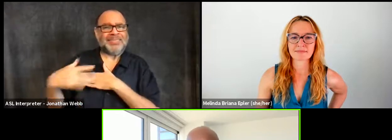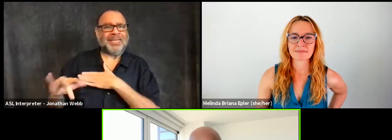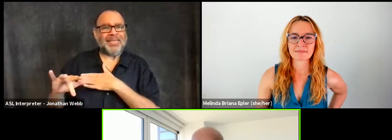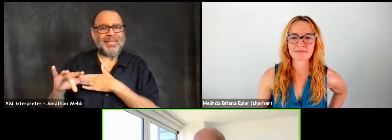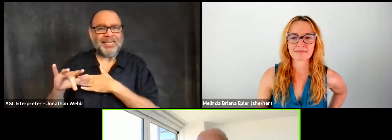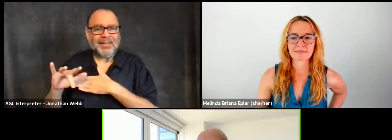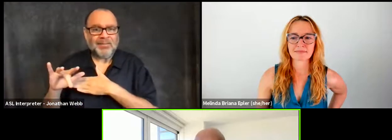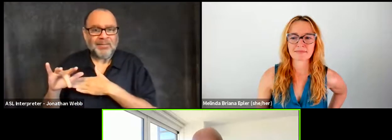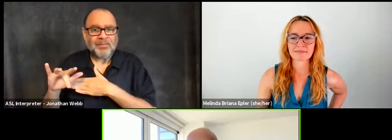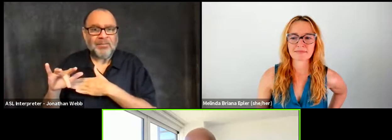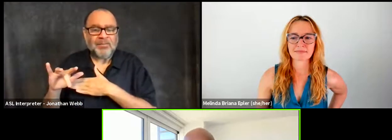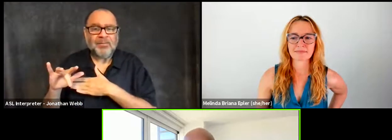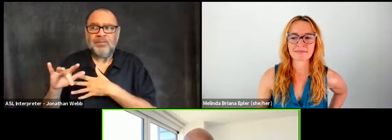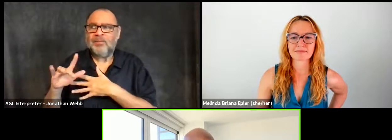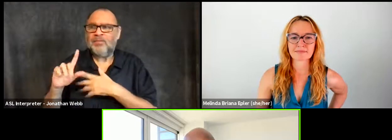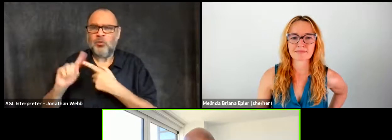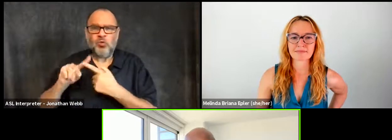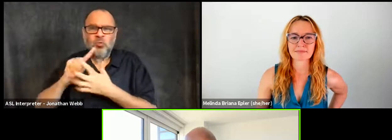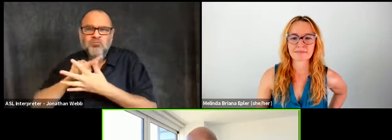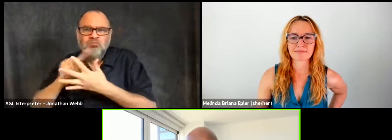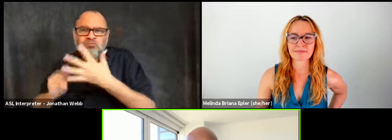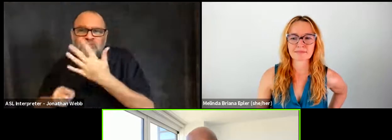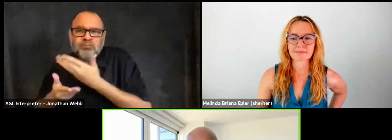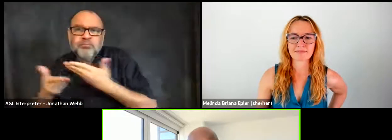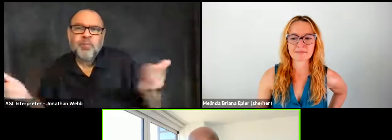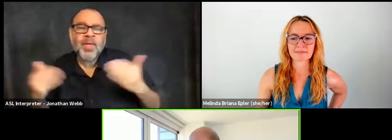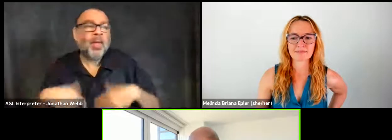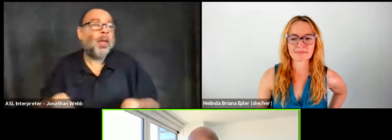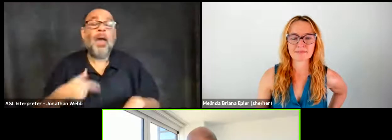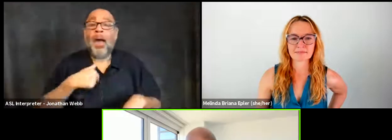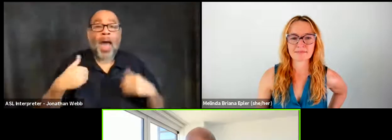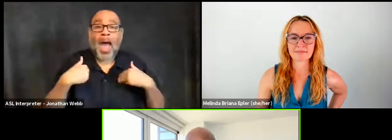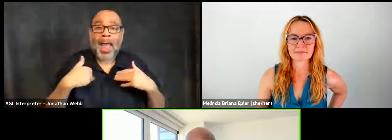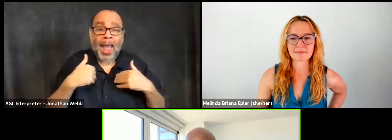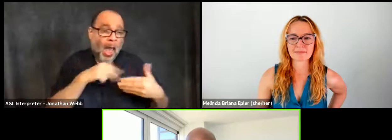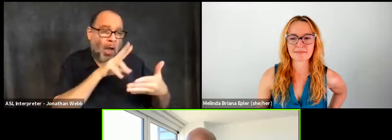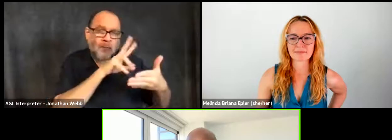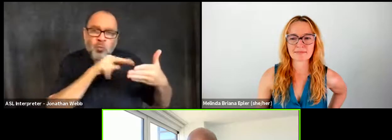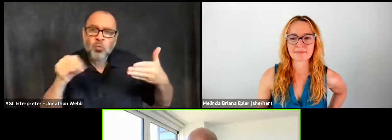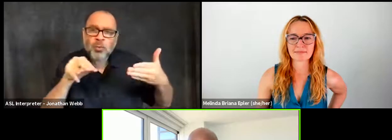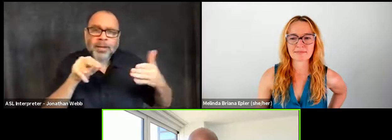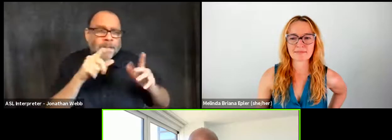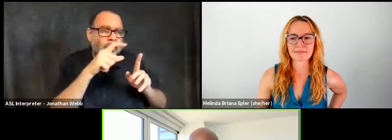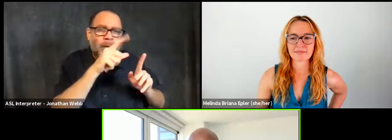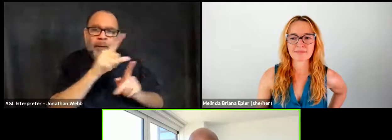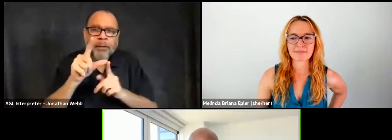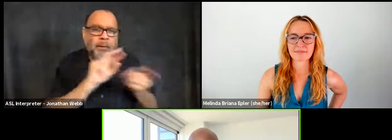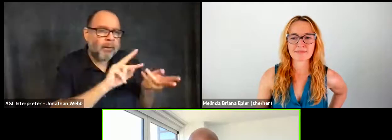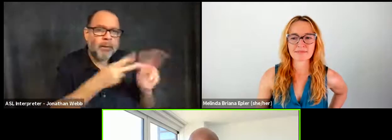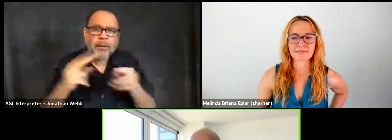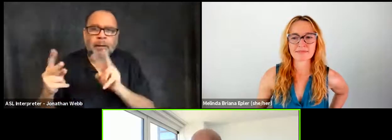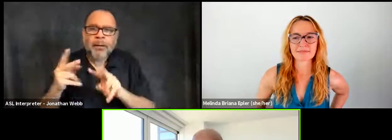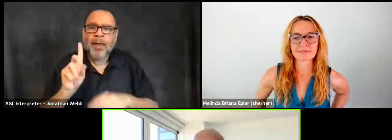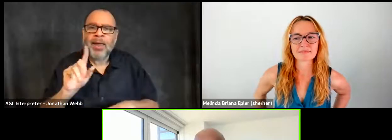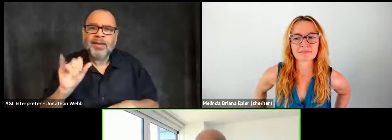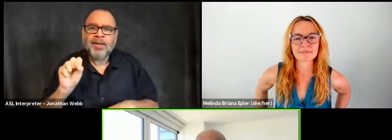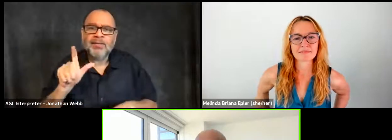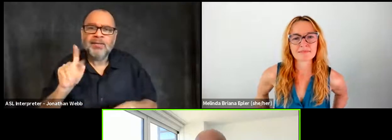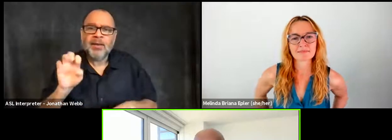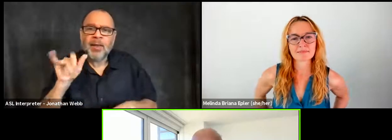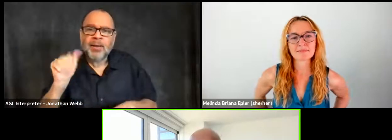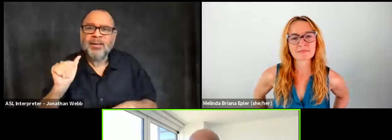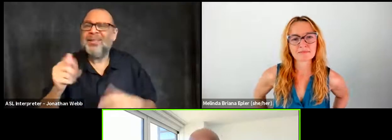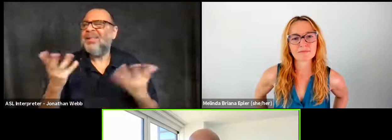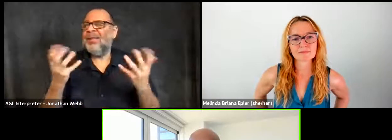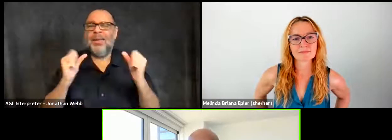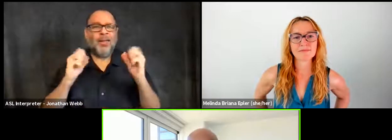Deal with dyslexia. So I deal with a lot mentally. It's just who I am. And I'm always thinking. It's hard to